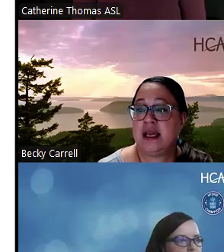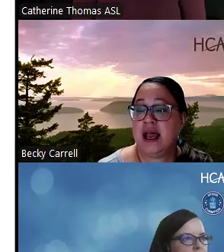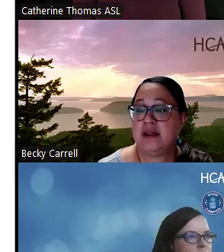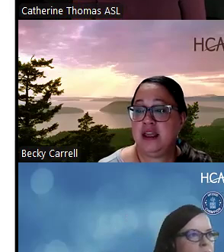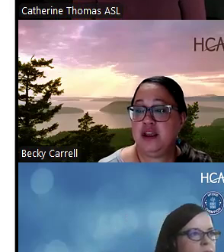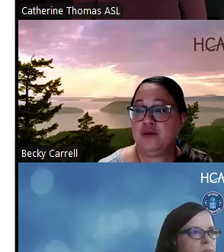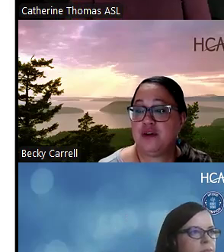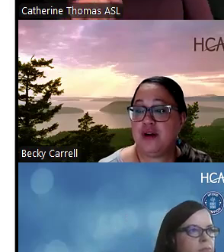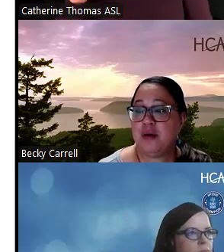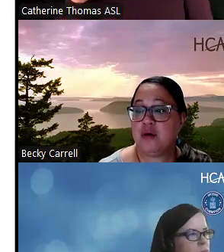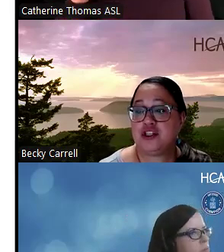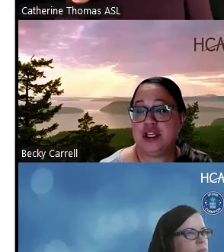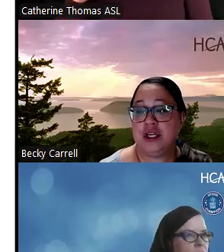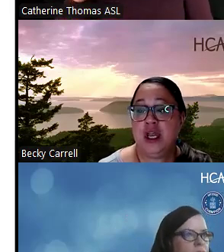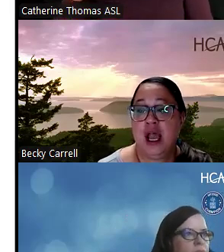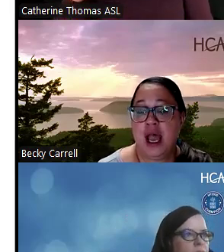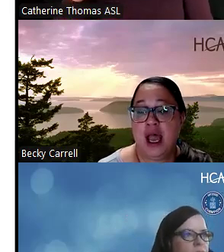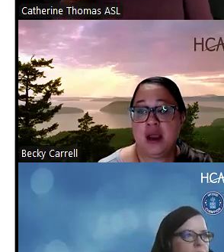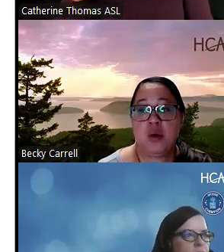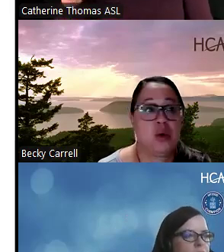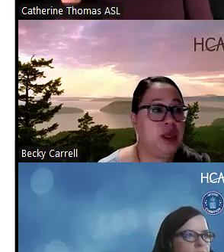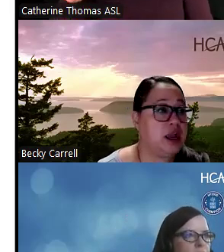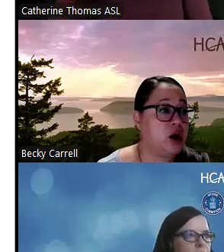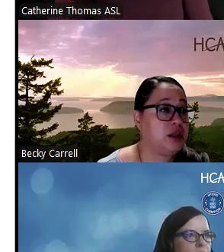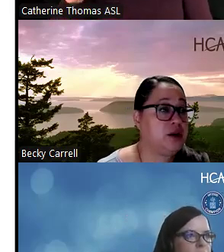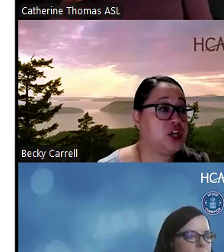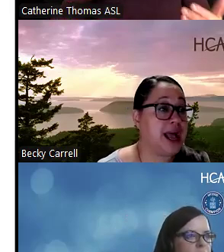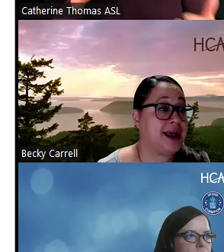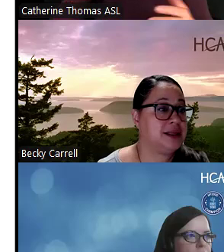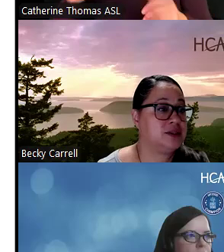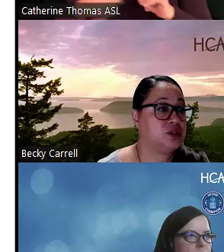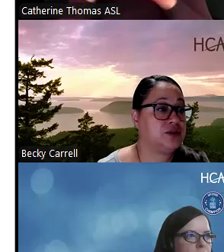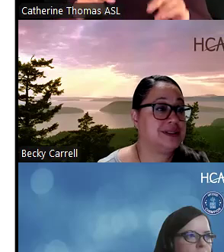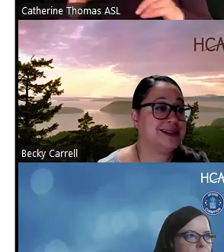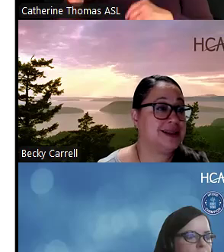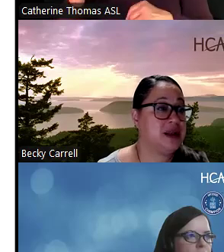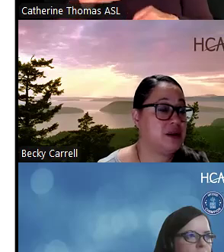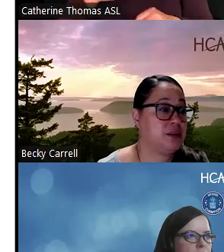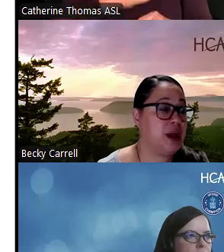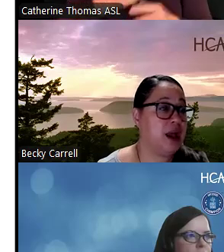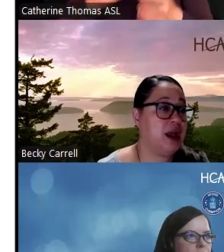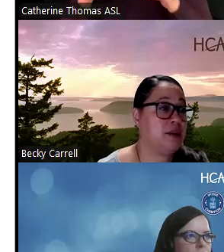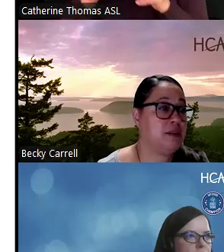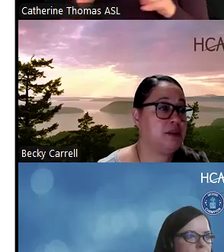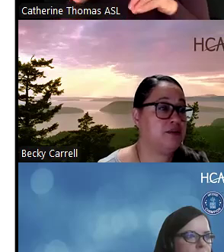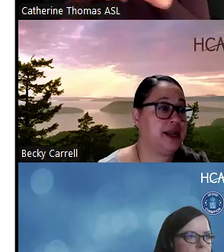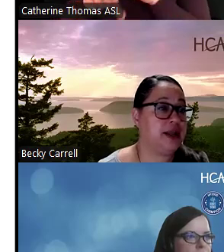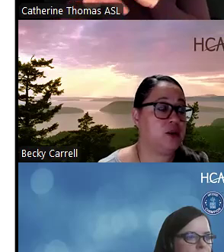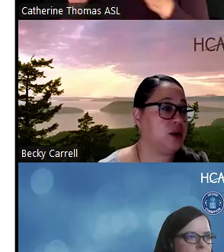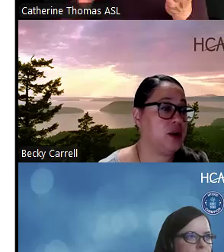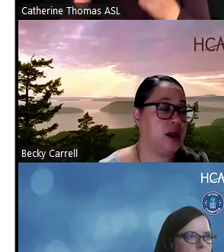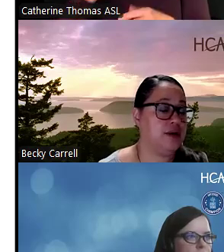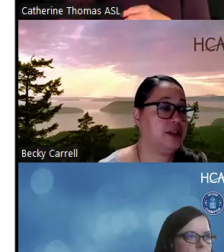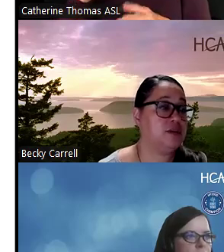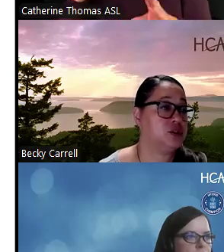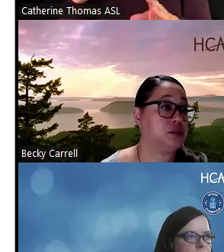Linda, thank you for your follow-up question. Our language access service is not provided